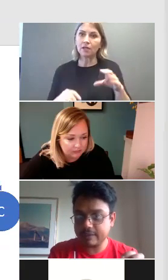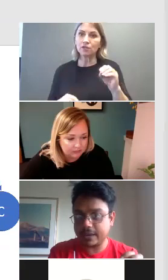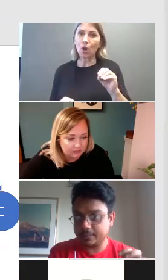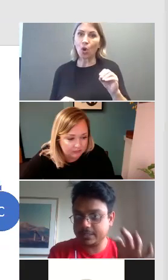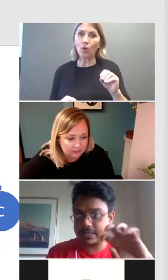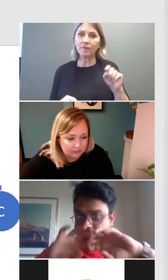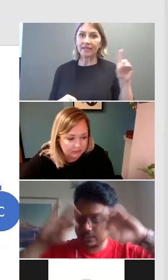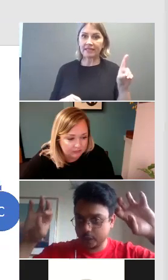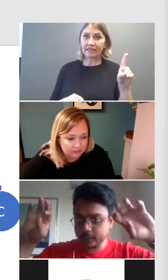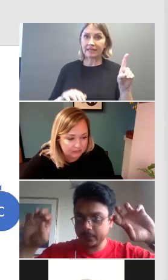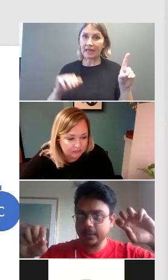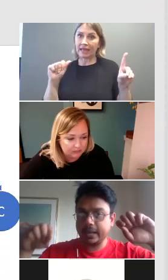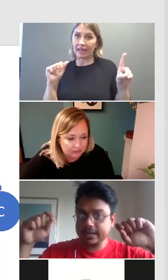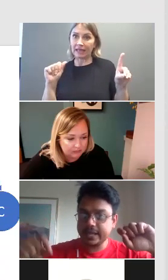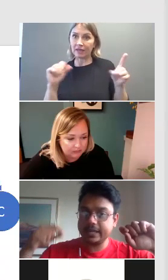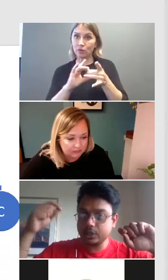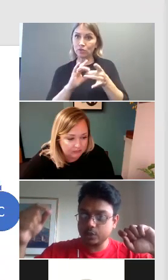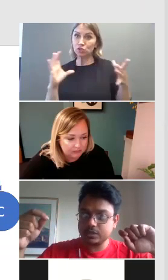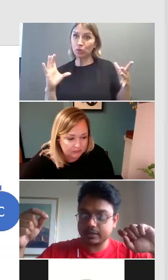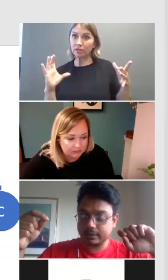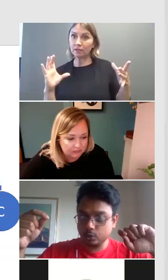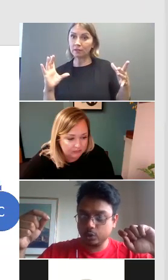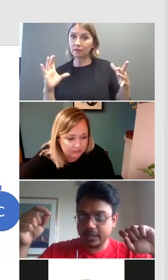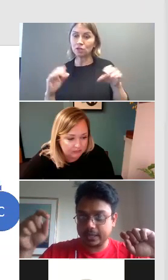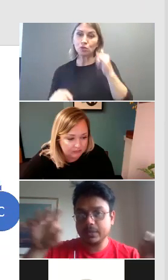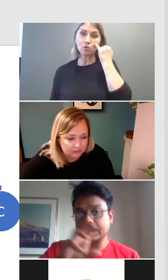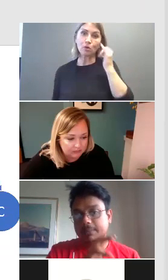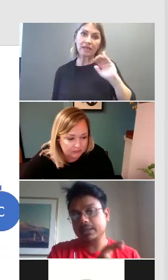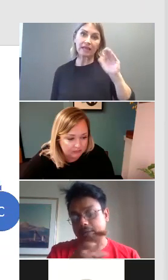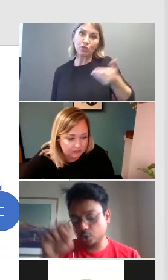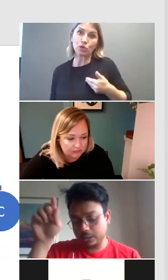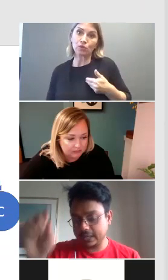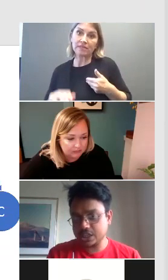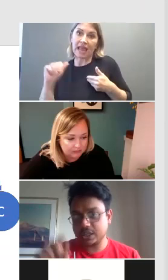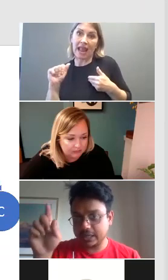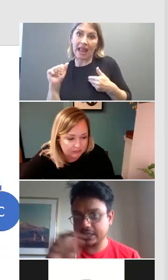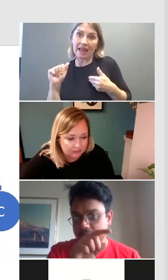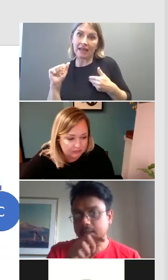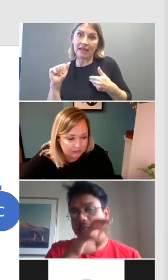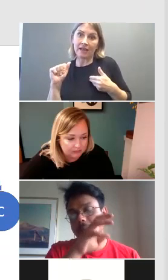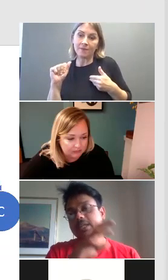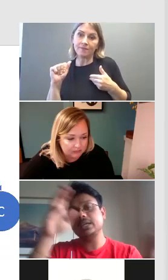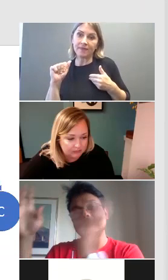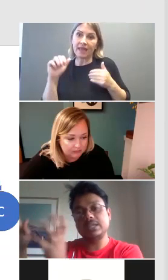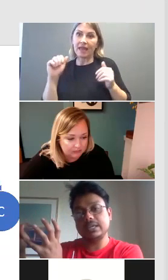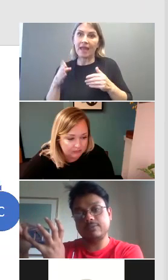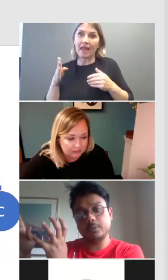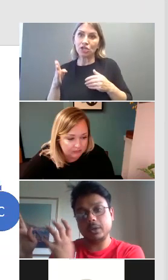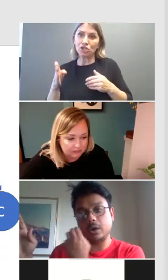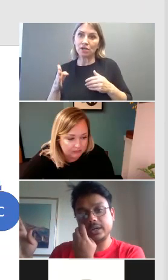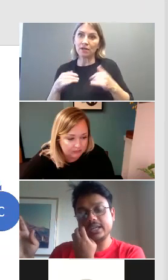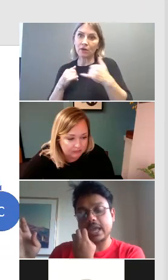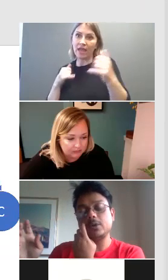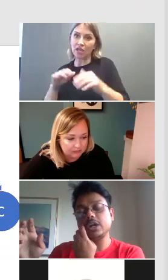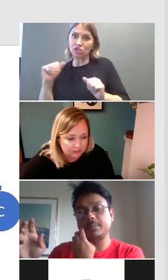considering DEF and ABC as disjoint. And let's say I introduce the node A, edge AD, immediately DEF